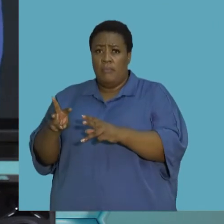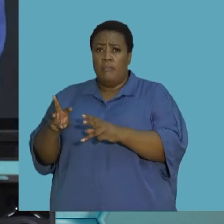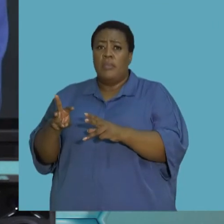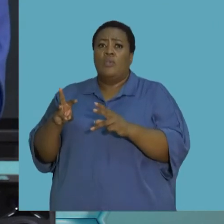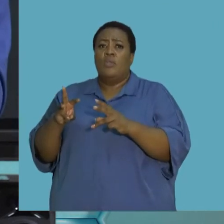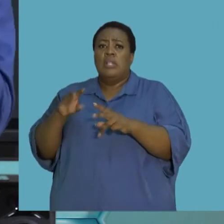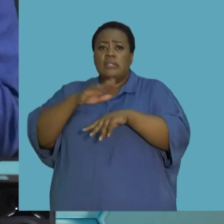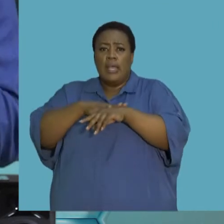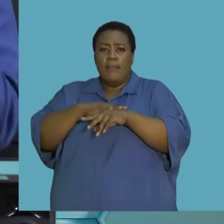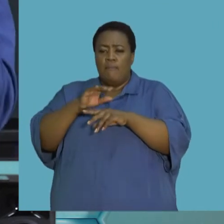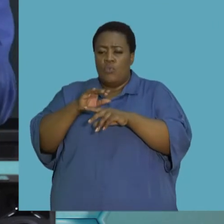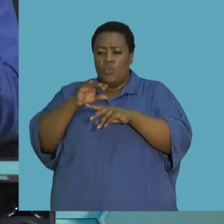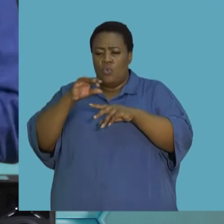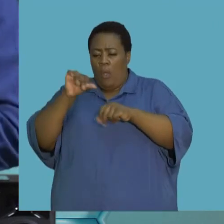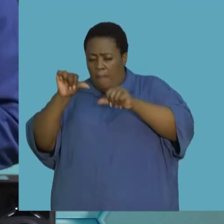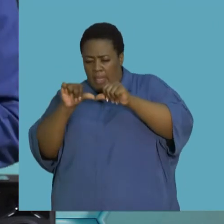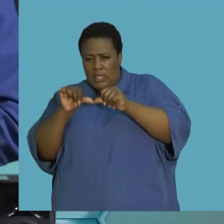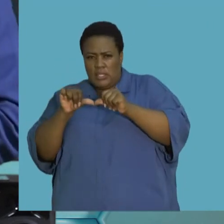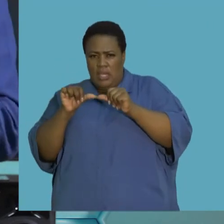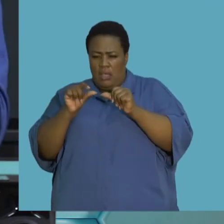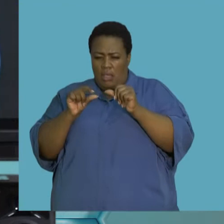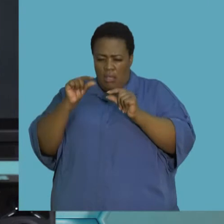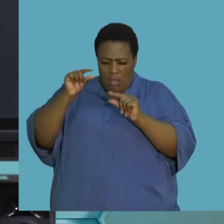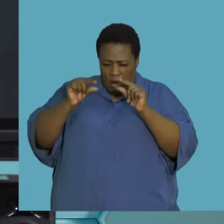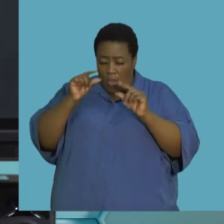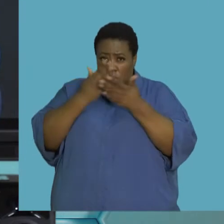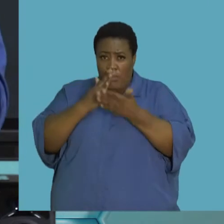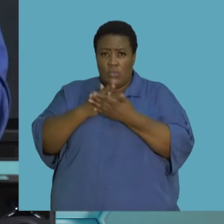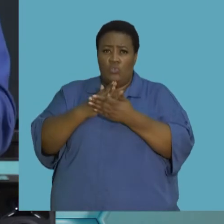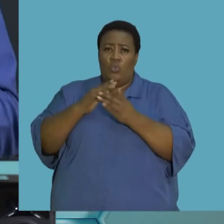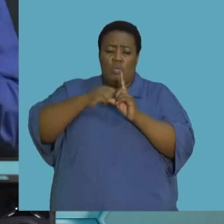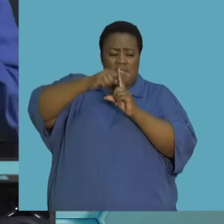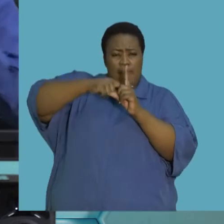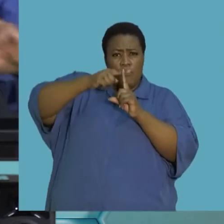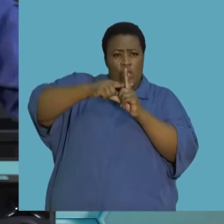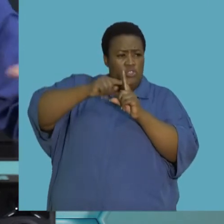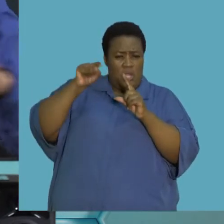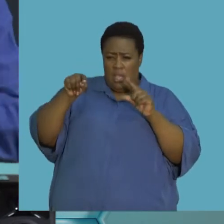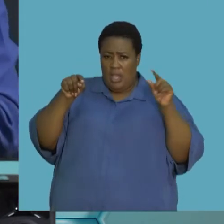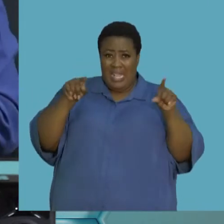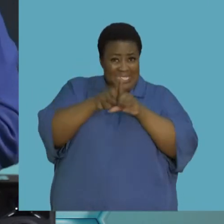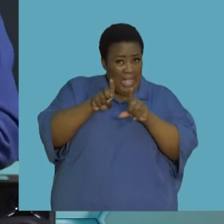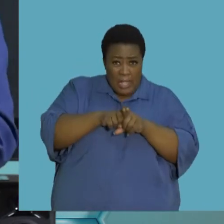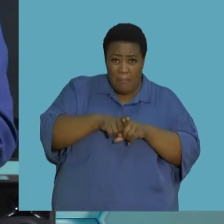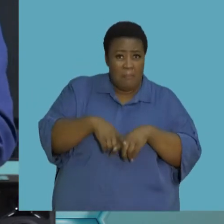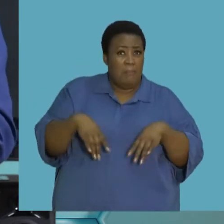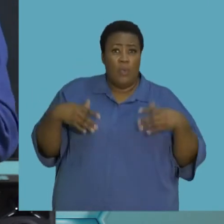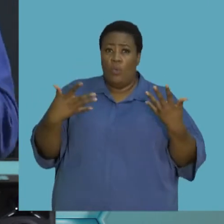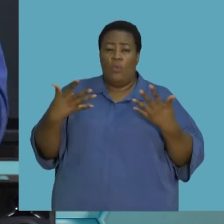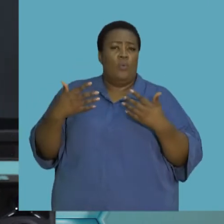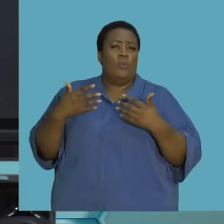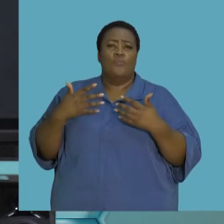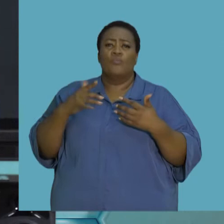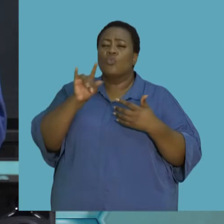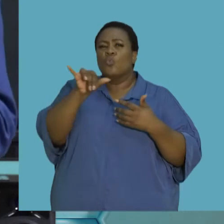you accurate in the quantities that you've measured? Were you accurate in ensuring that the temperature was maintained constant? So